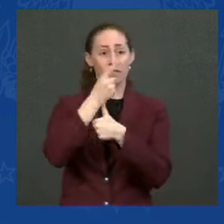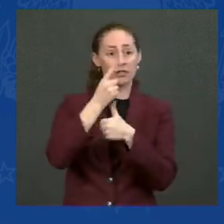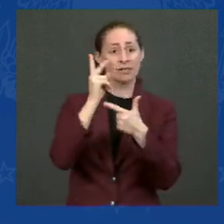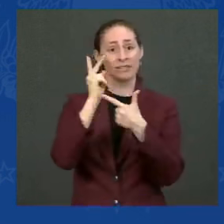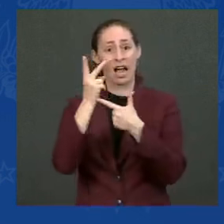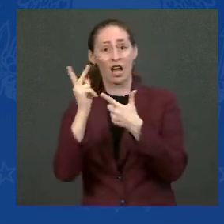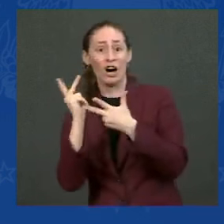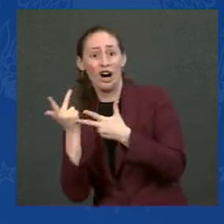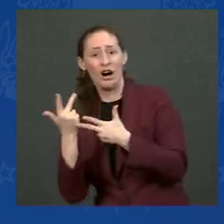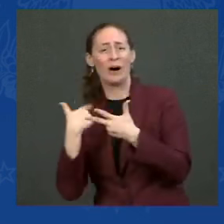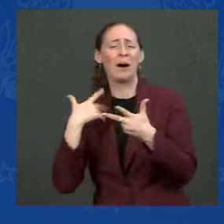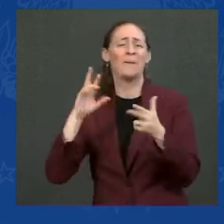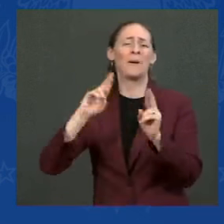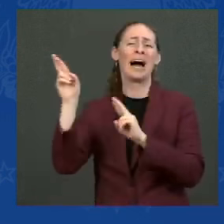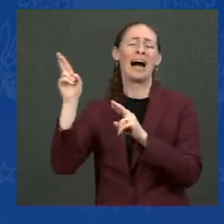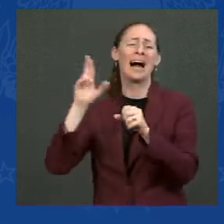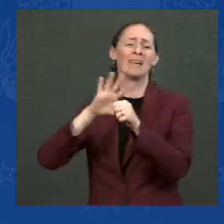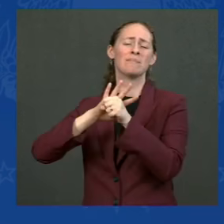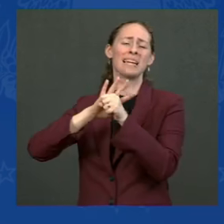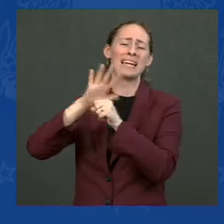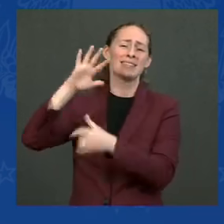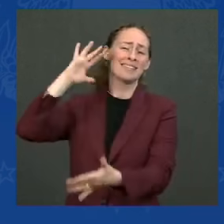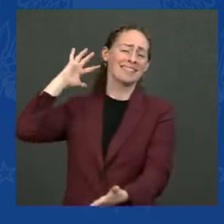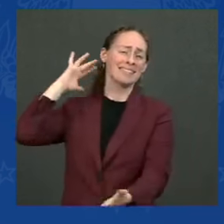but provided for already we put out